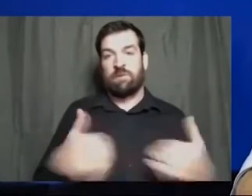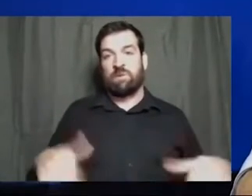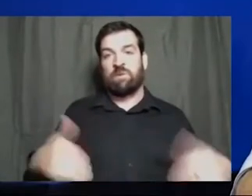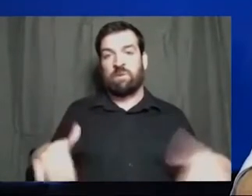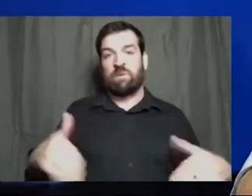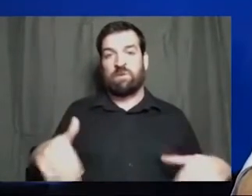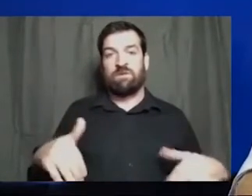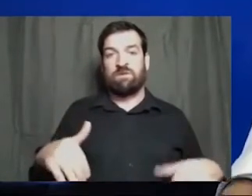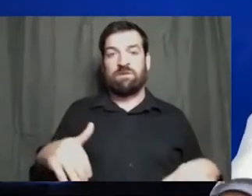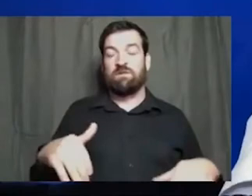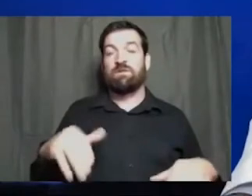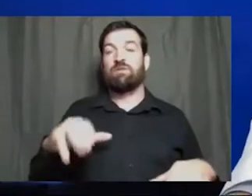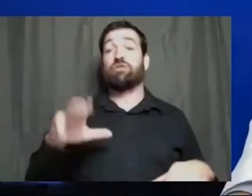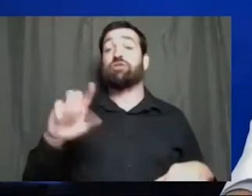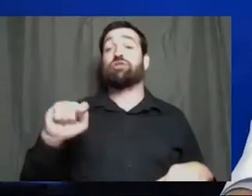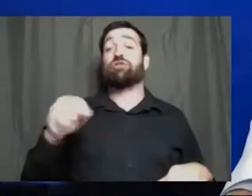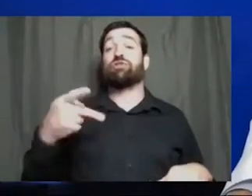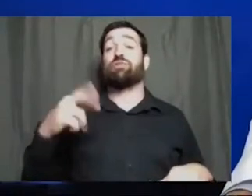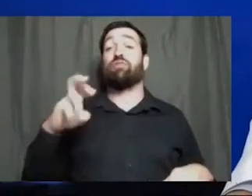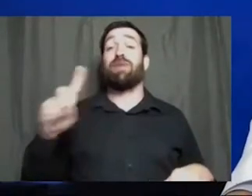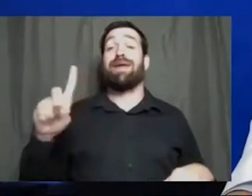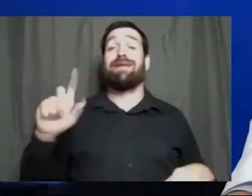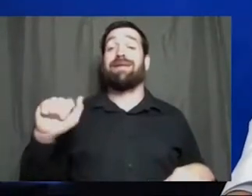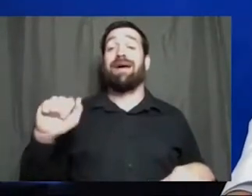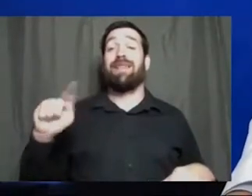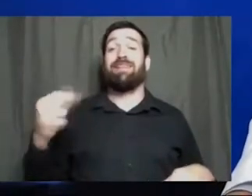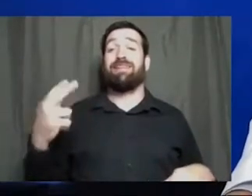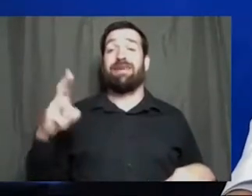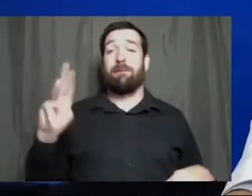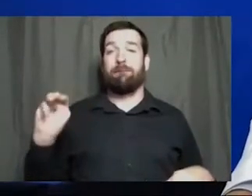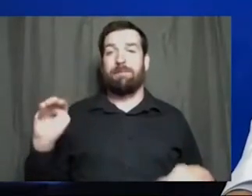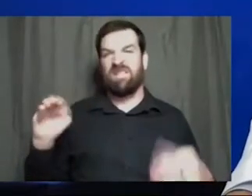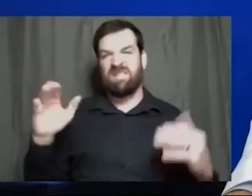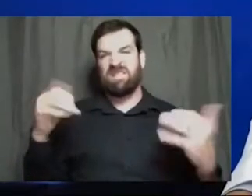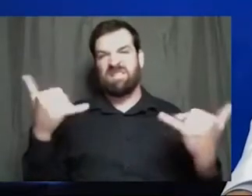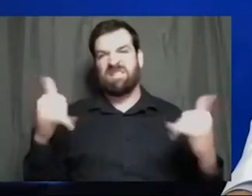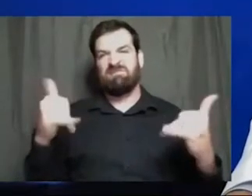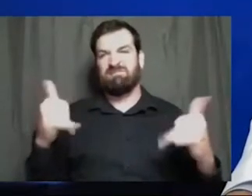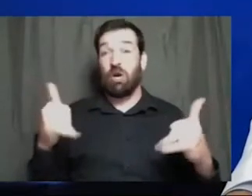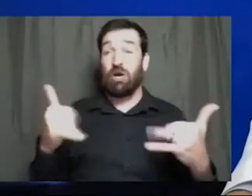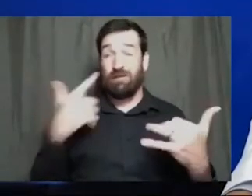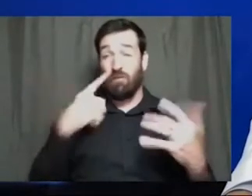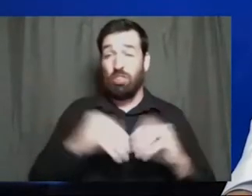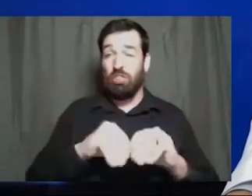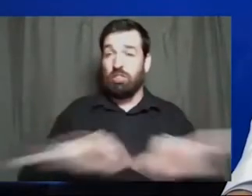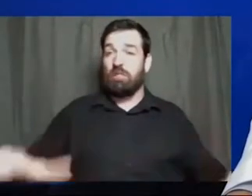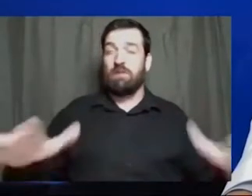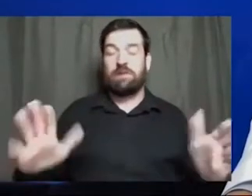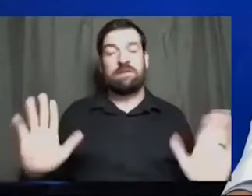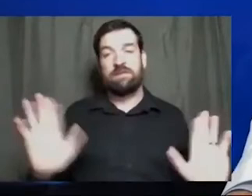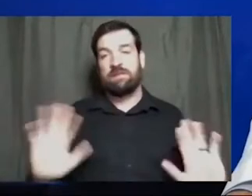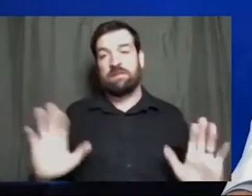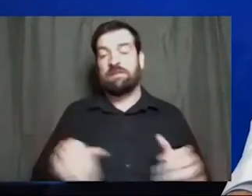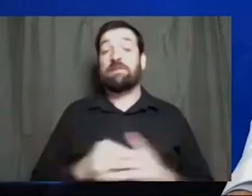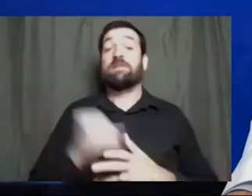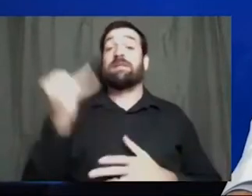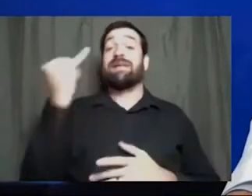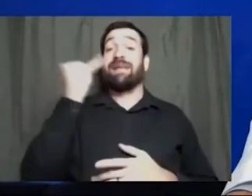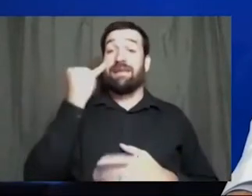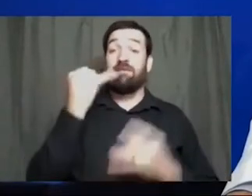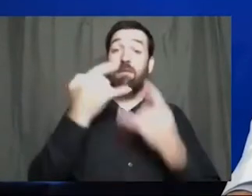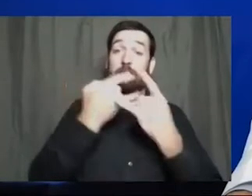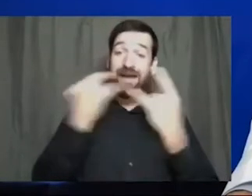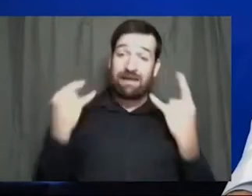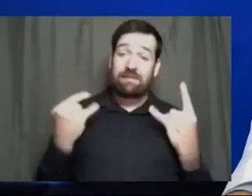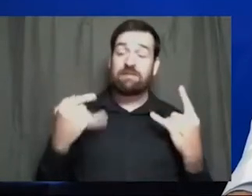know where that came from. But that's a spread party right there. And I would say to you, though, if people are masked, I would feel more